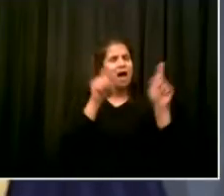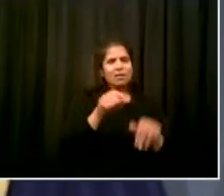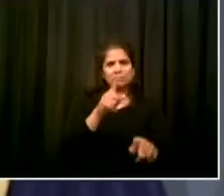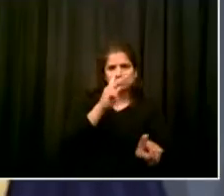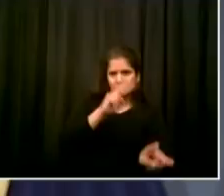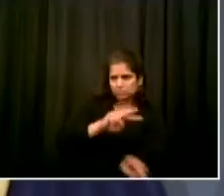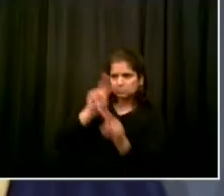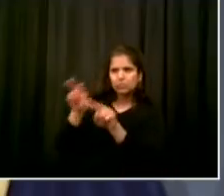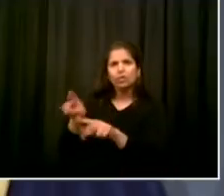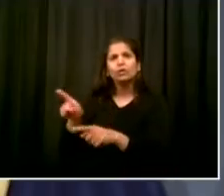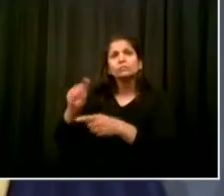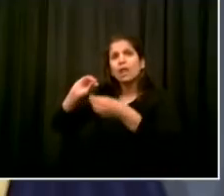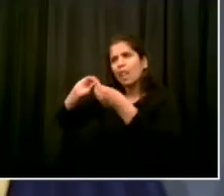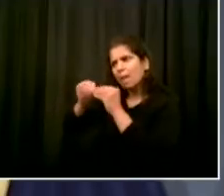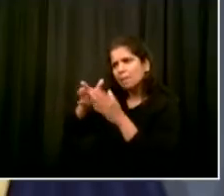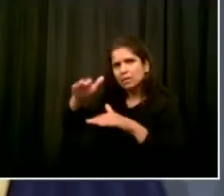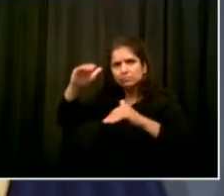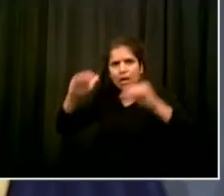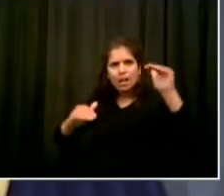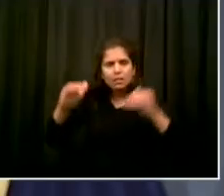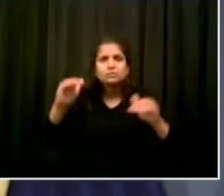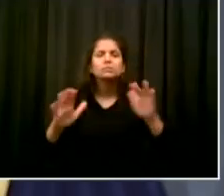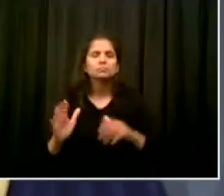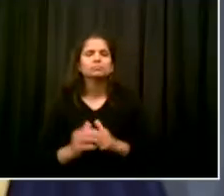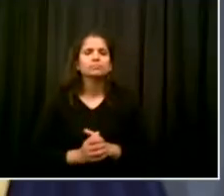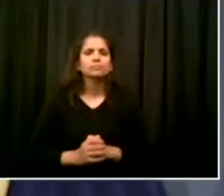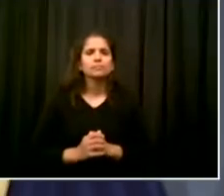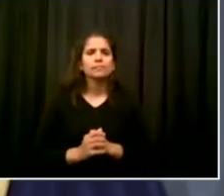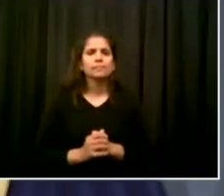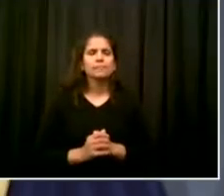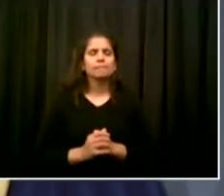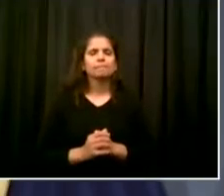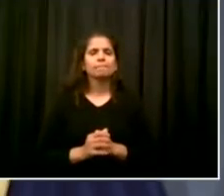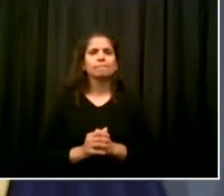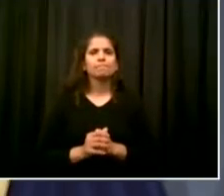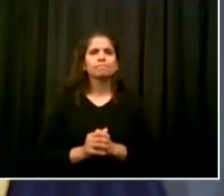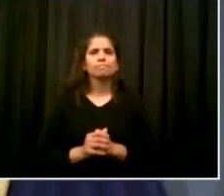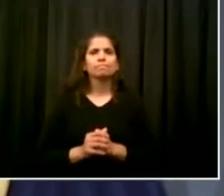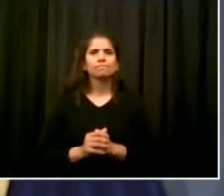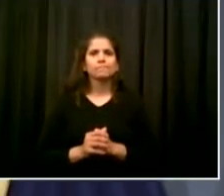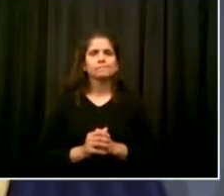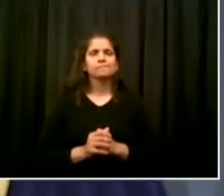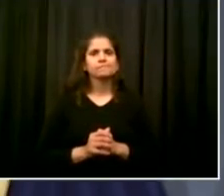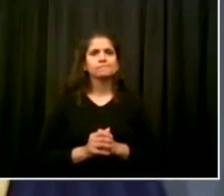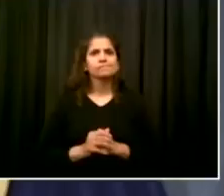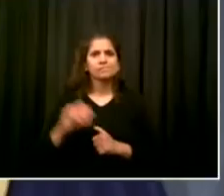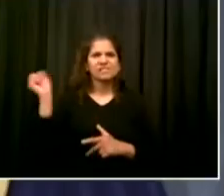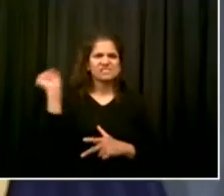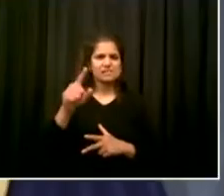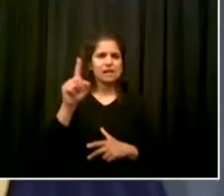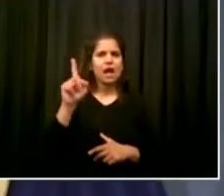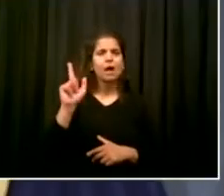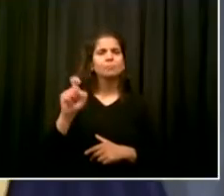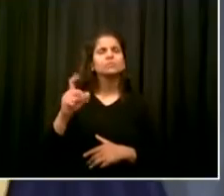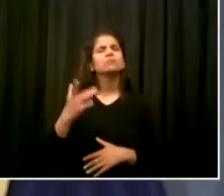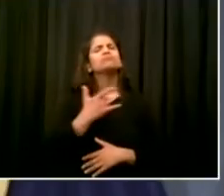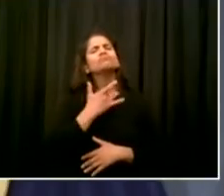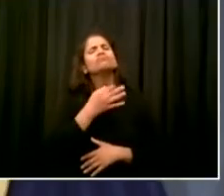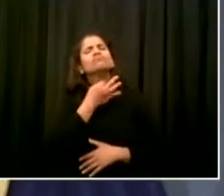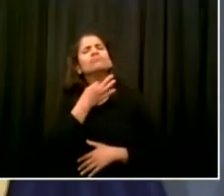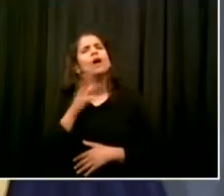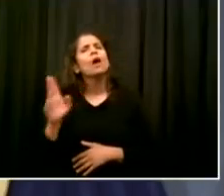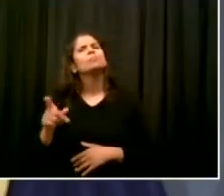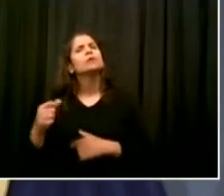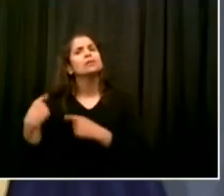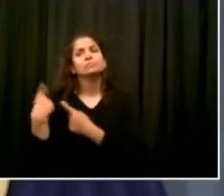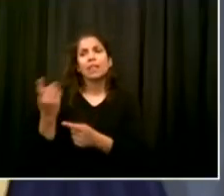Mayor, I'm just wondering if we can get an update on how the reopening is going, as far as, do you have any numbers at this point on how many people are back